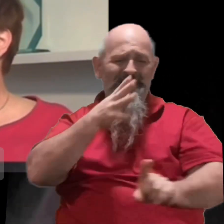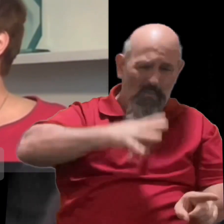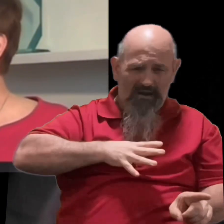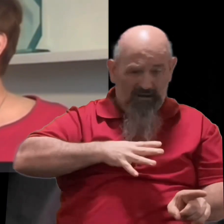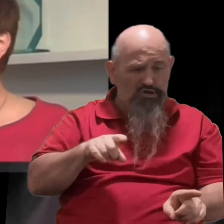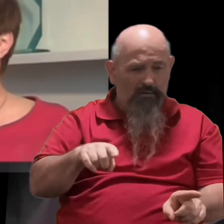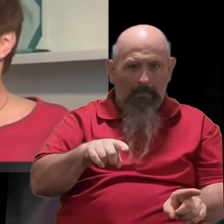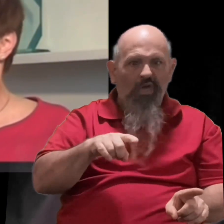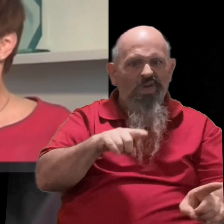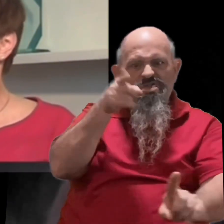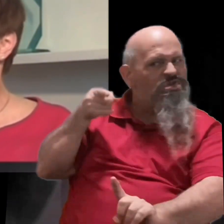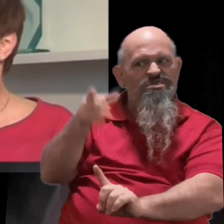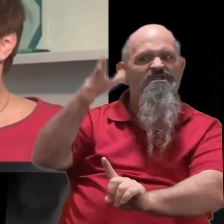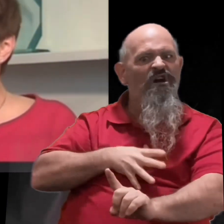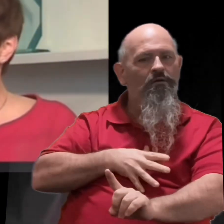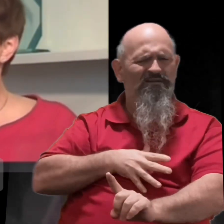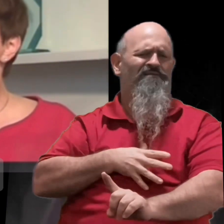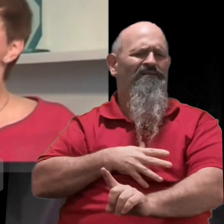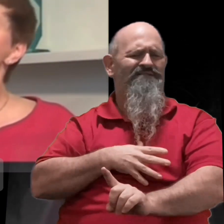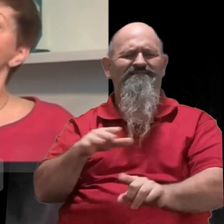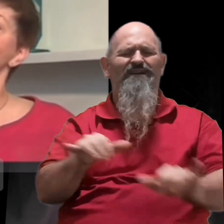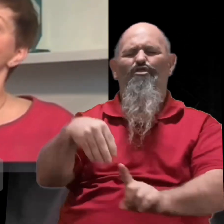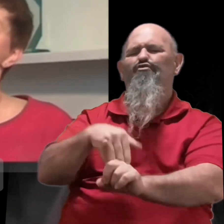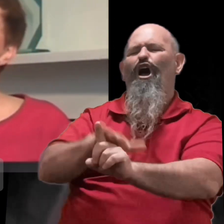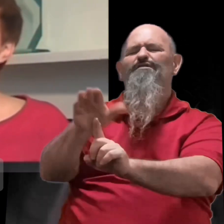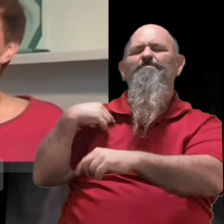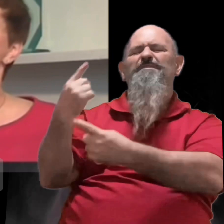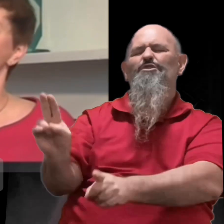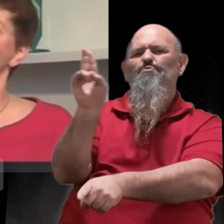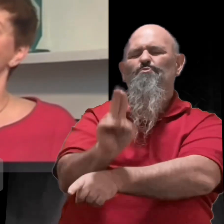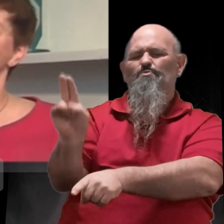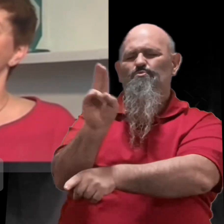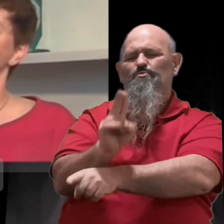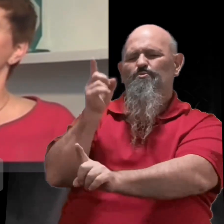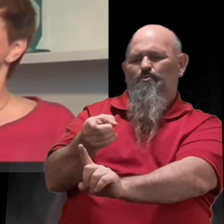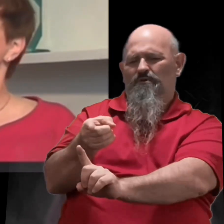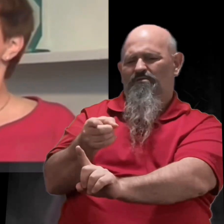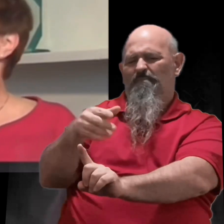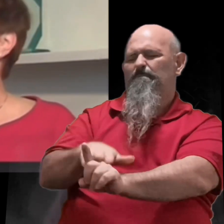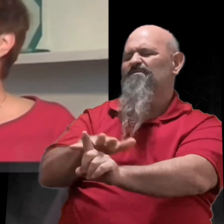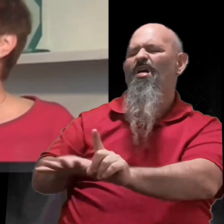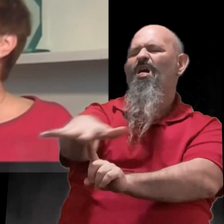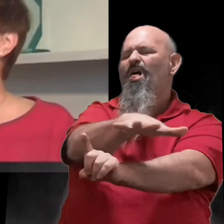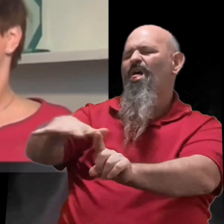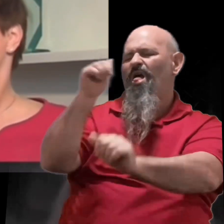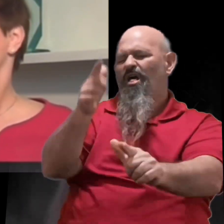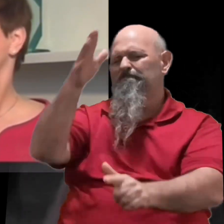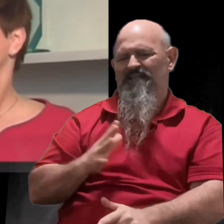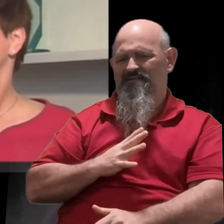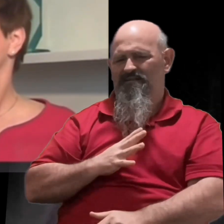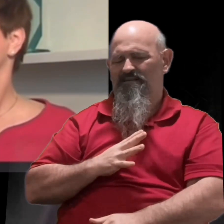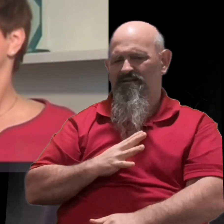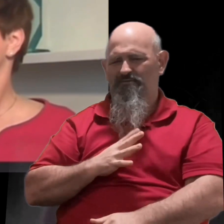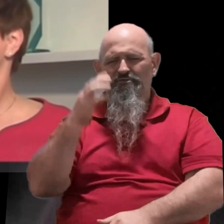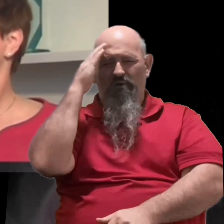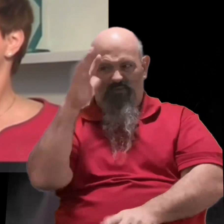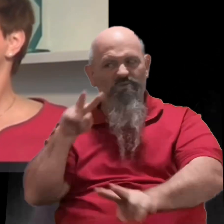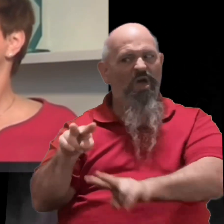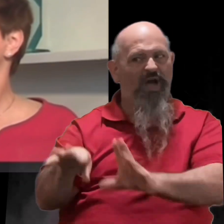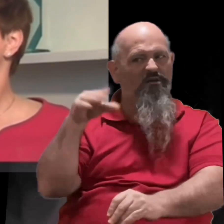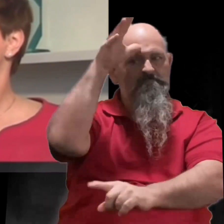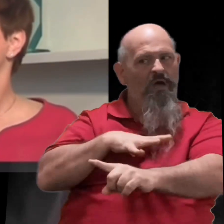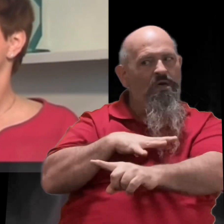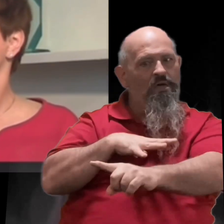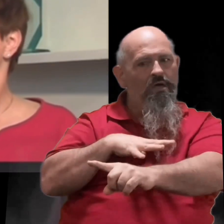at men and women, it's aimed at men. The same brush has been used to paint all men.